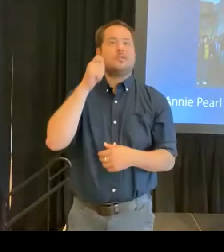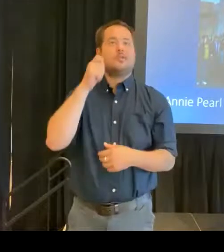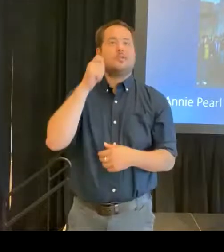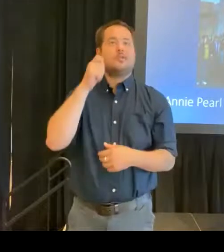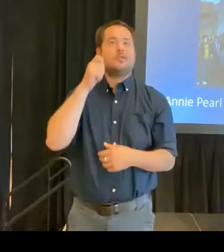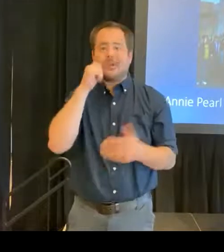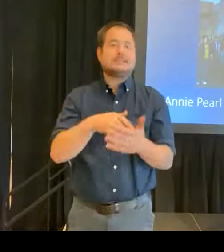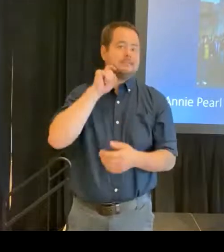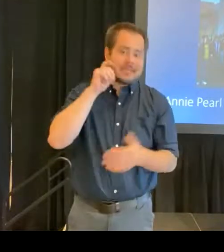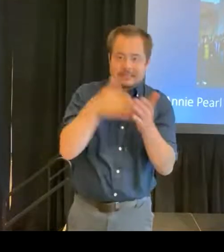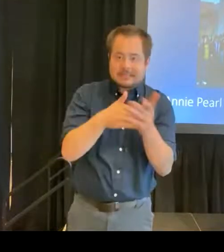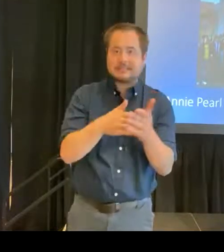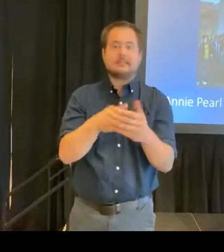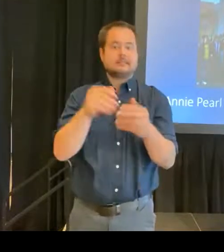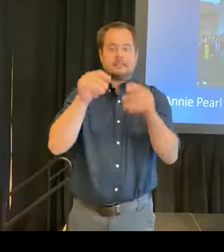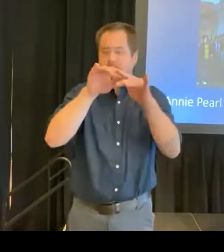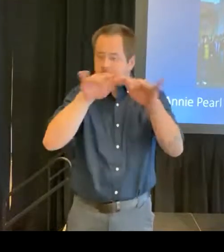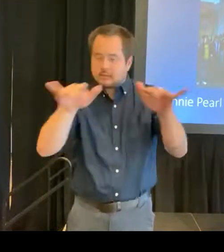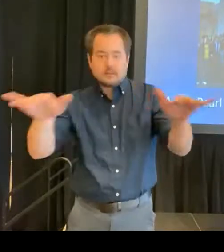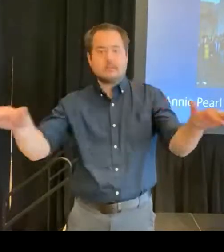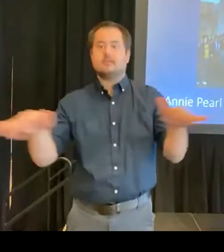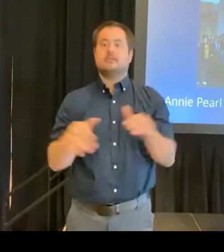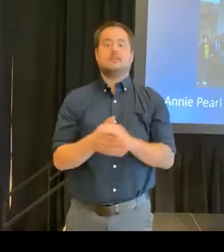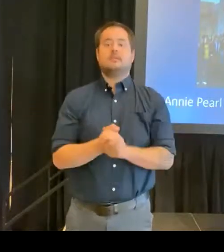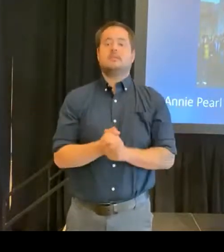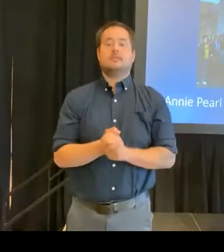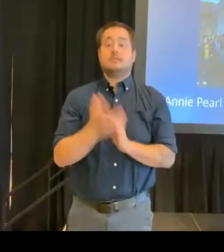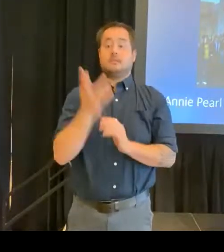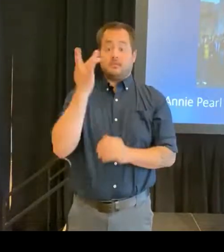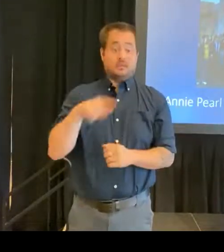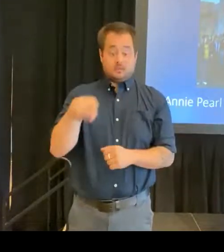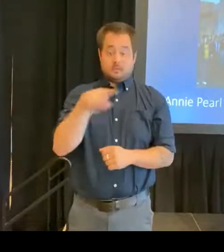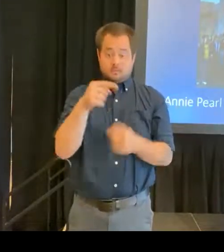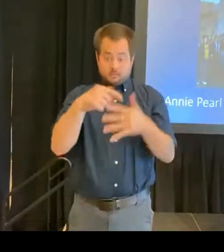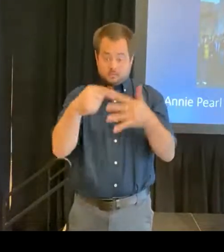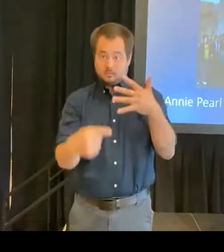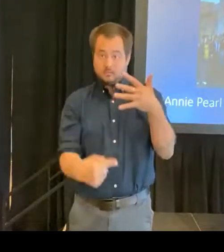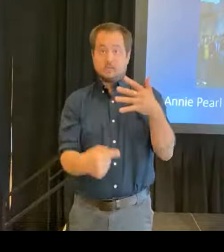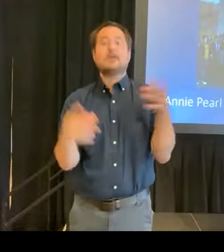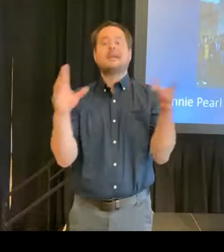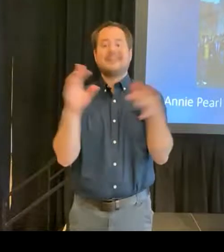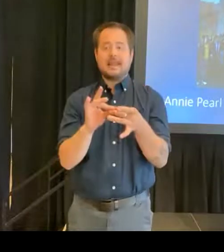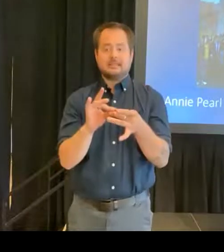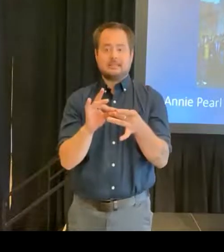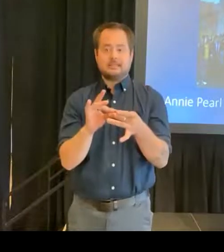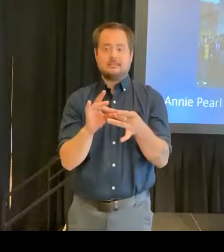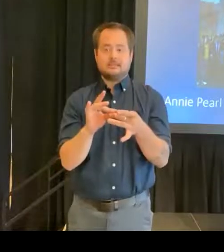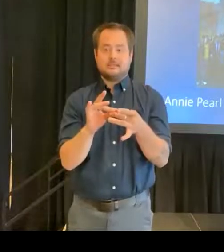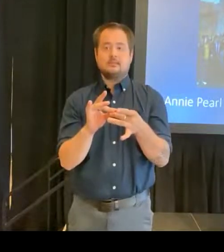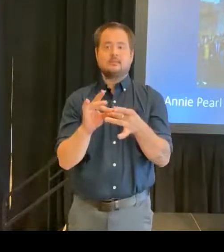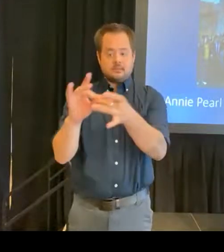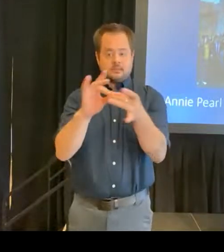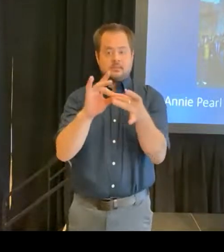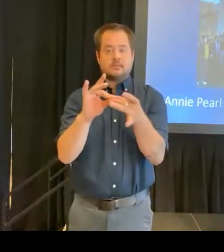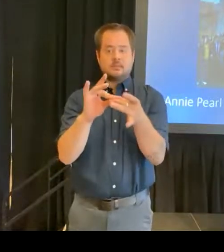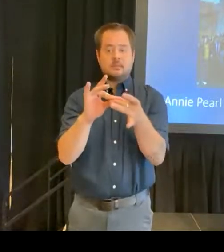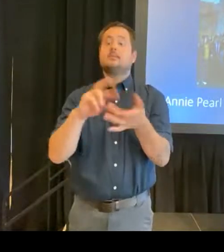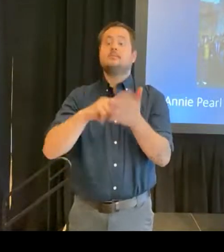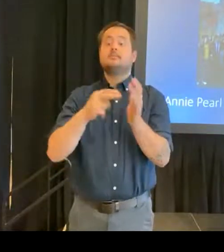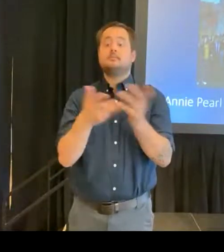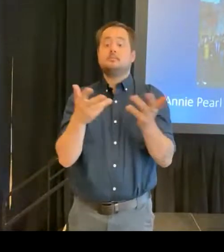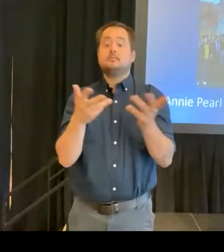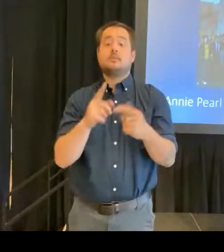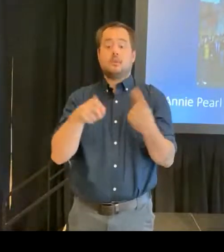sexism, ethnocentrism, all of that stuff. Because those things are connected in the sense that when we have those